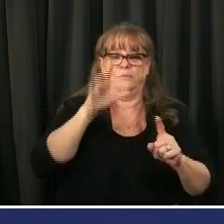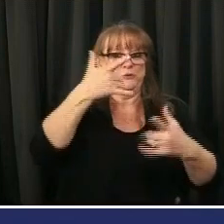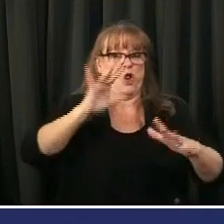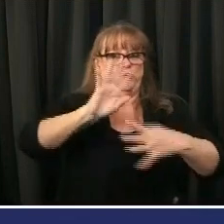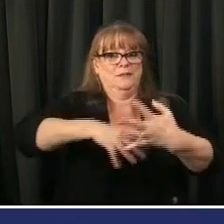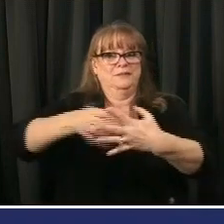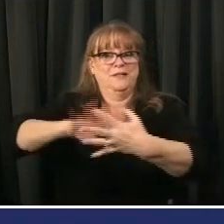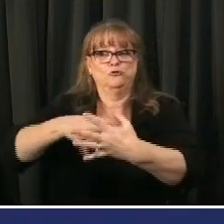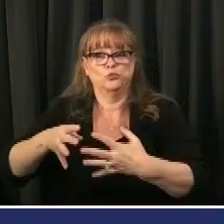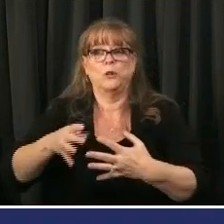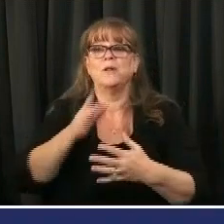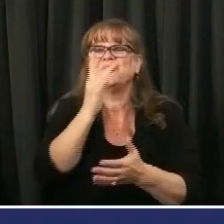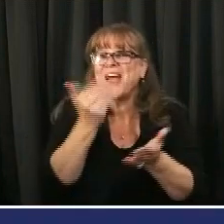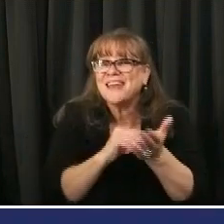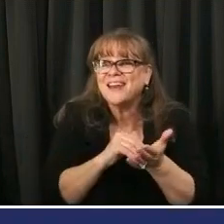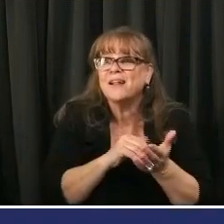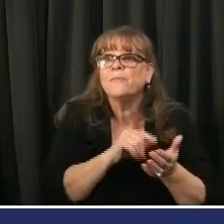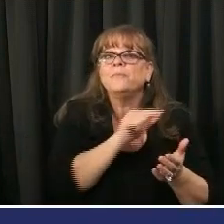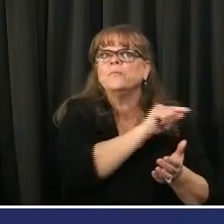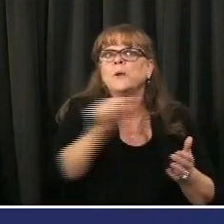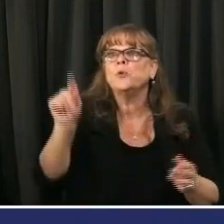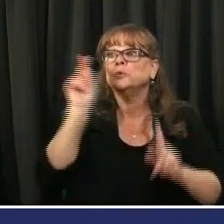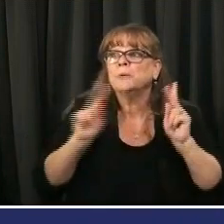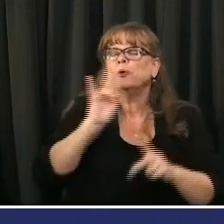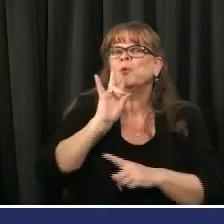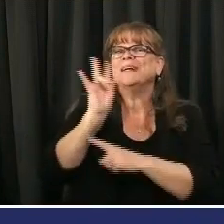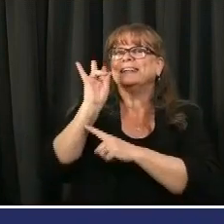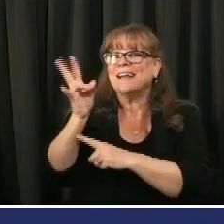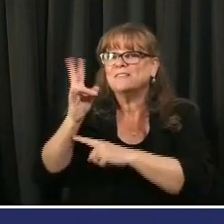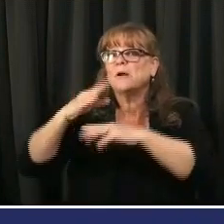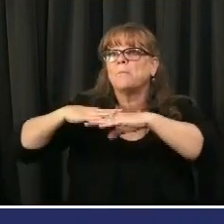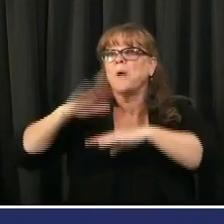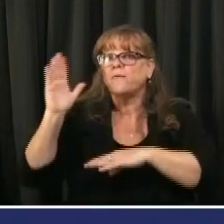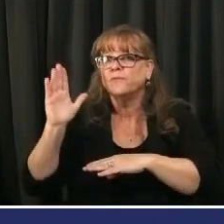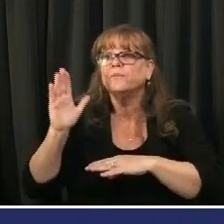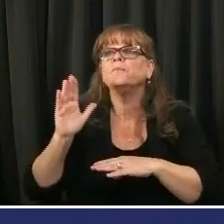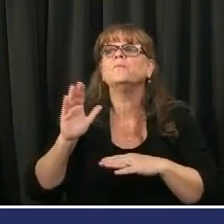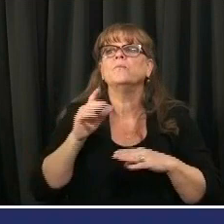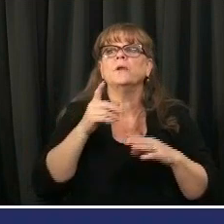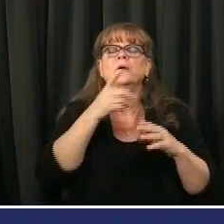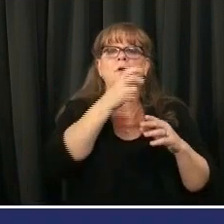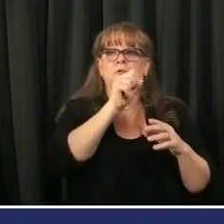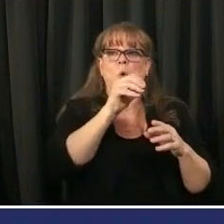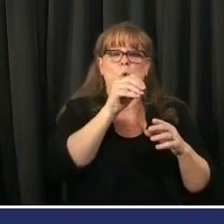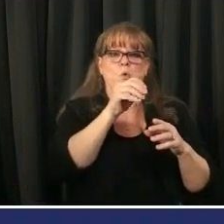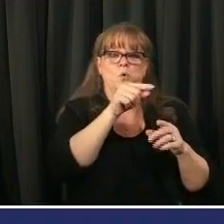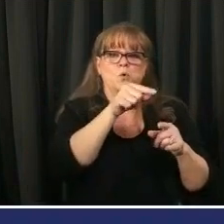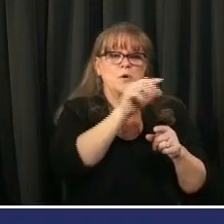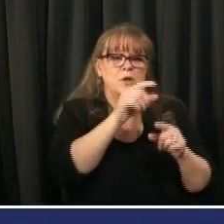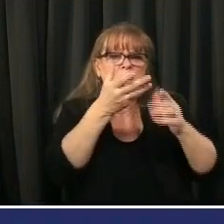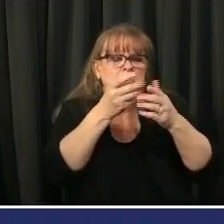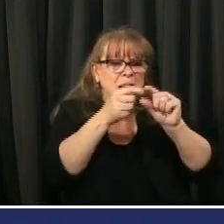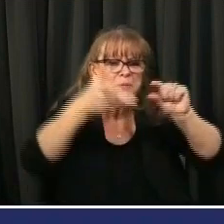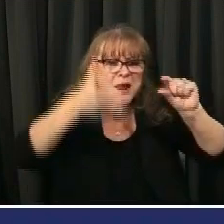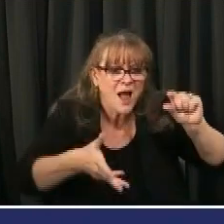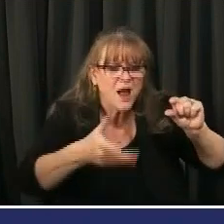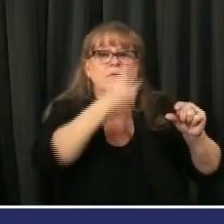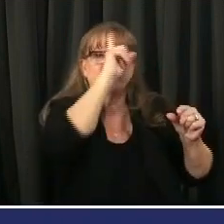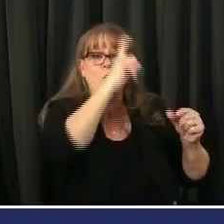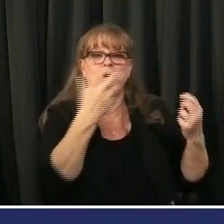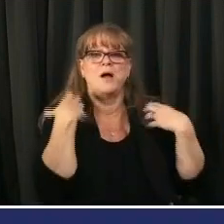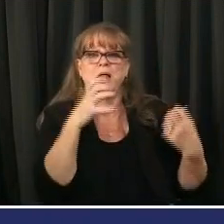few healthcare workers here and there now that are still getting them. But we have one of the highest rates of successfully getting the vaccines into